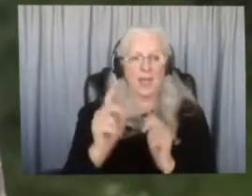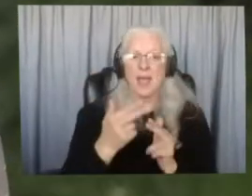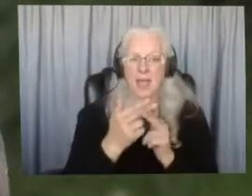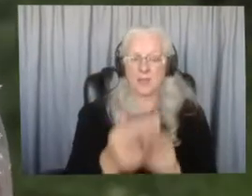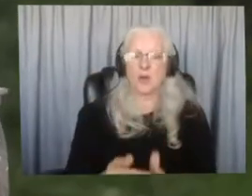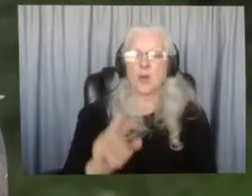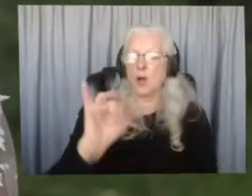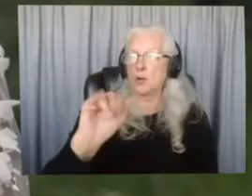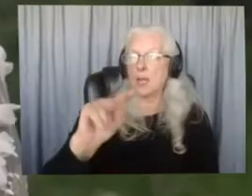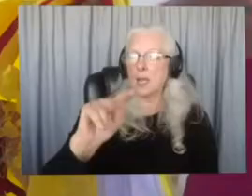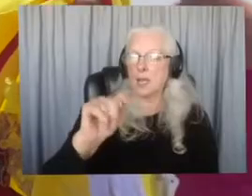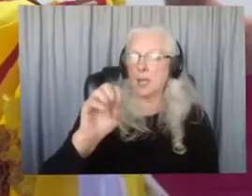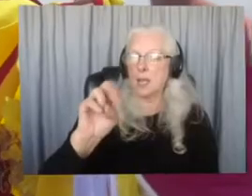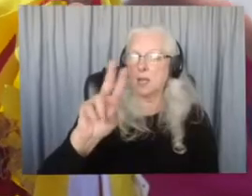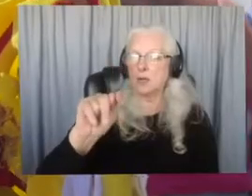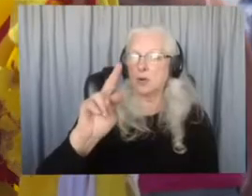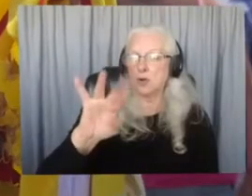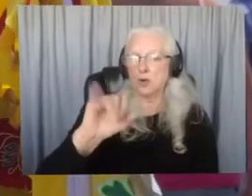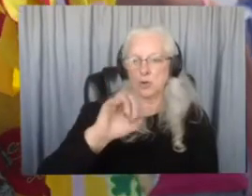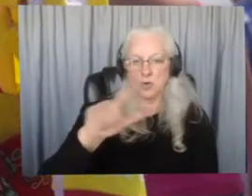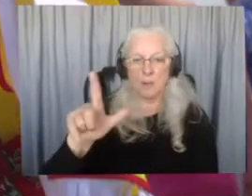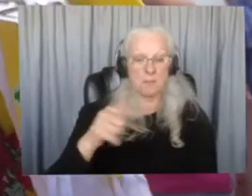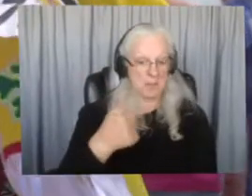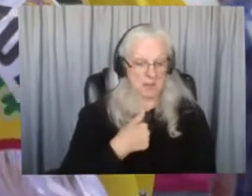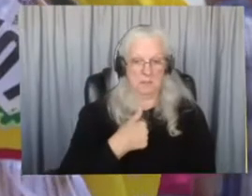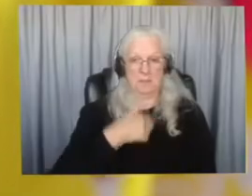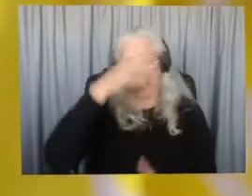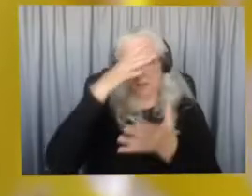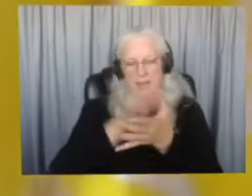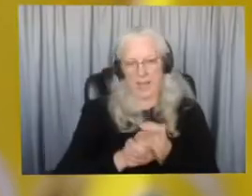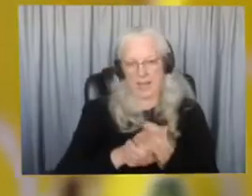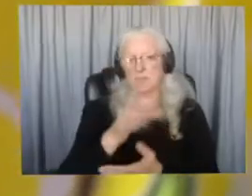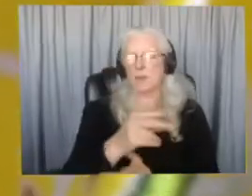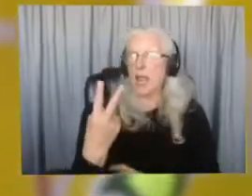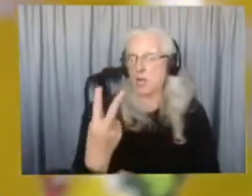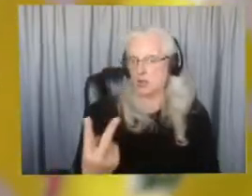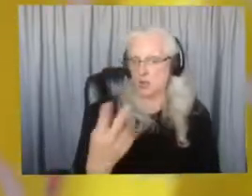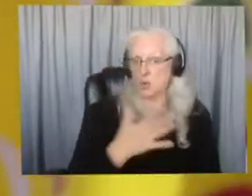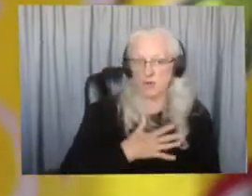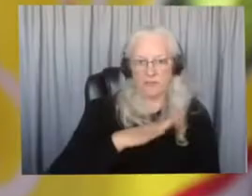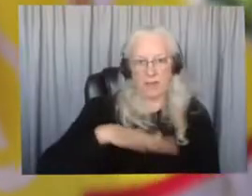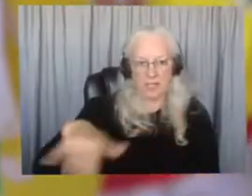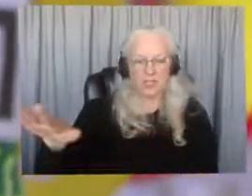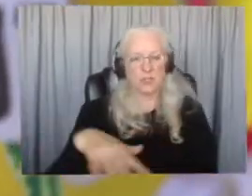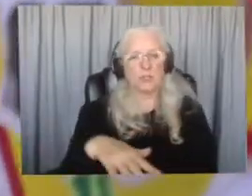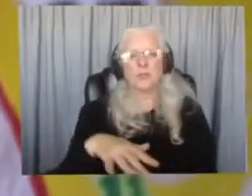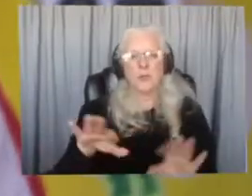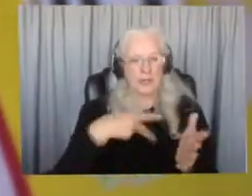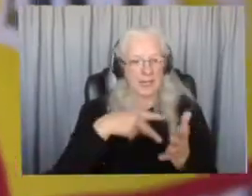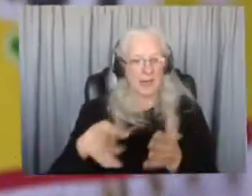dance, my husband dances, two of our 5 children dance. My family had a really hard life because of residential